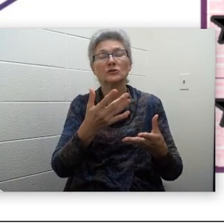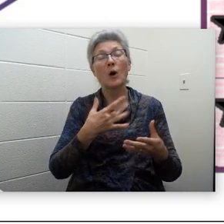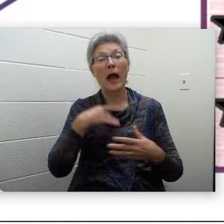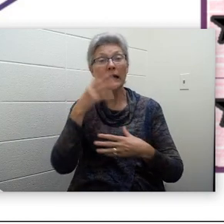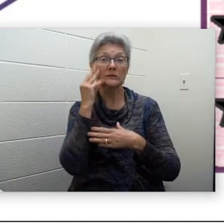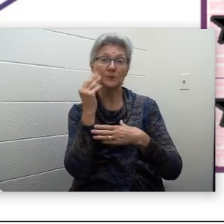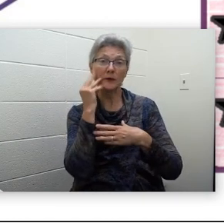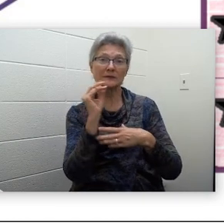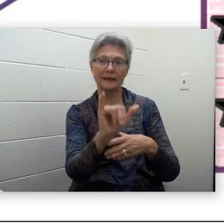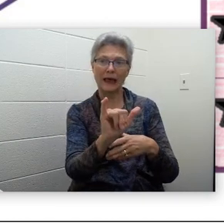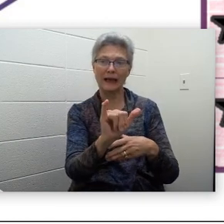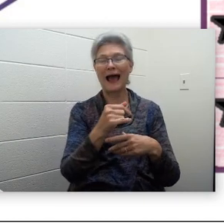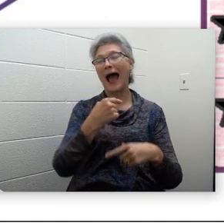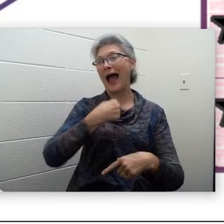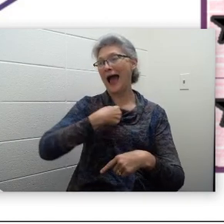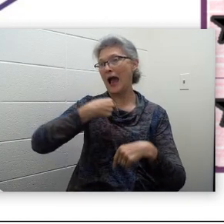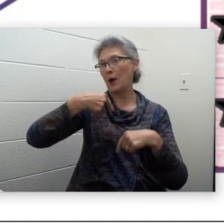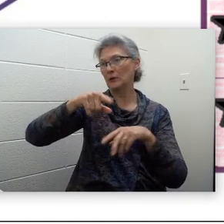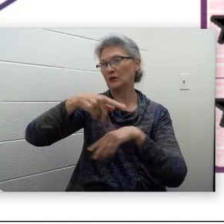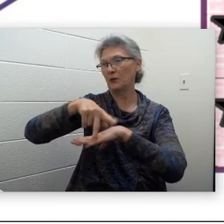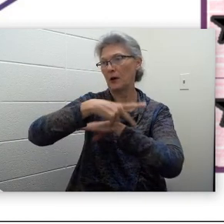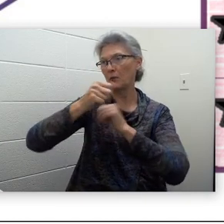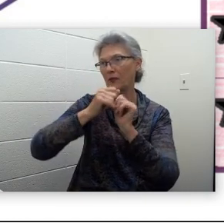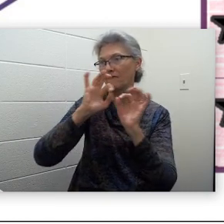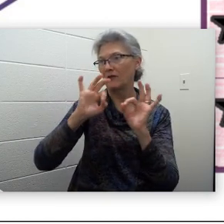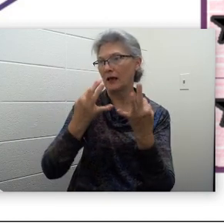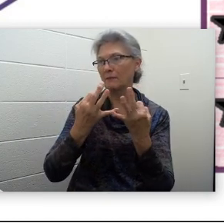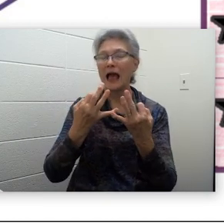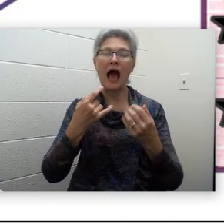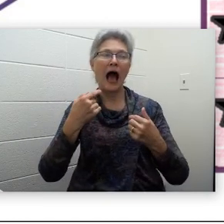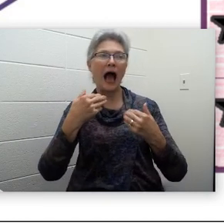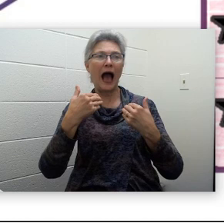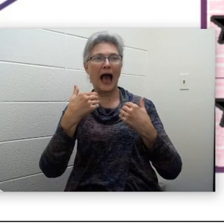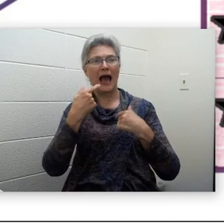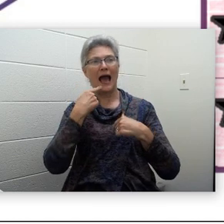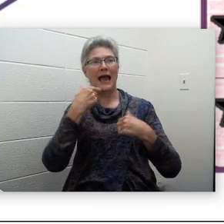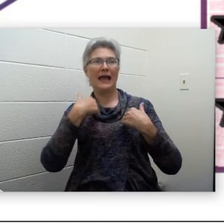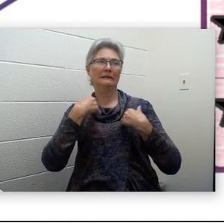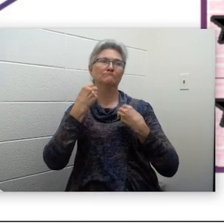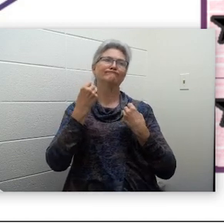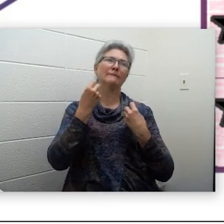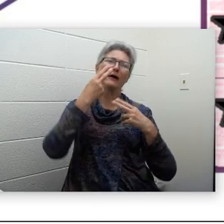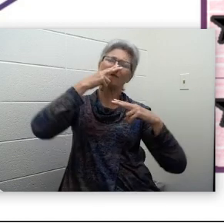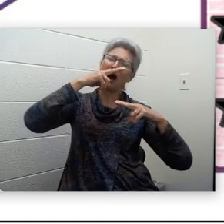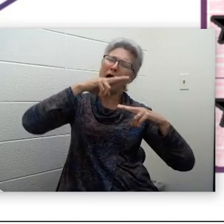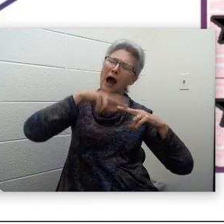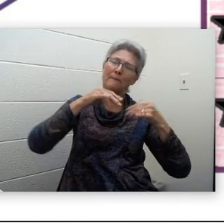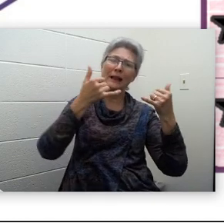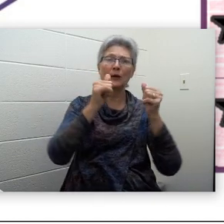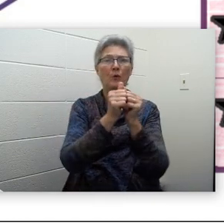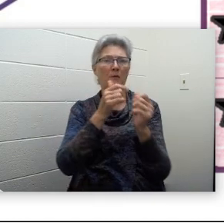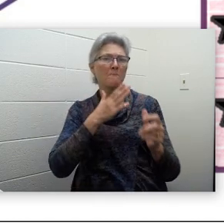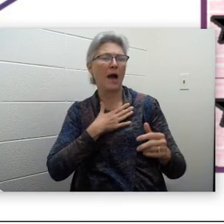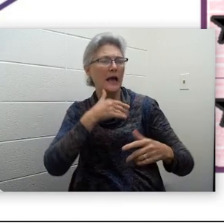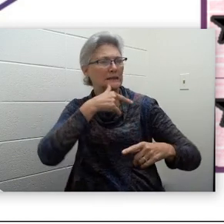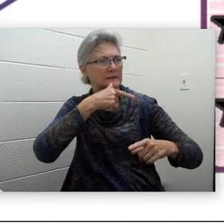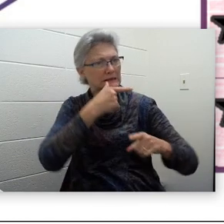could say something like, I went to the park with my family. I had so much fun playing with my younger